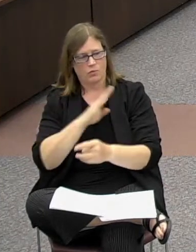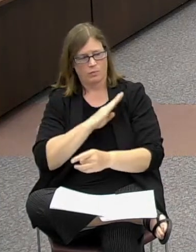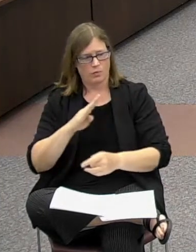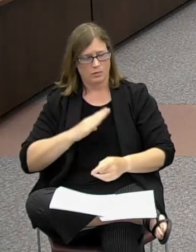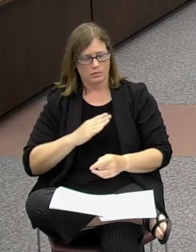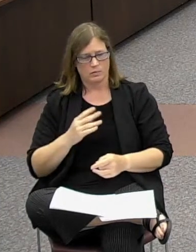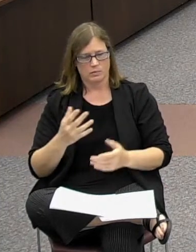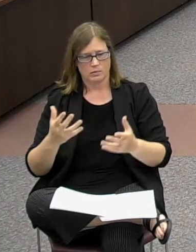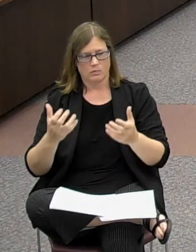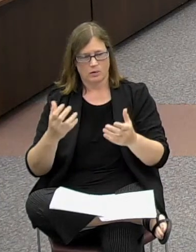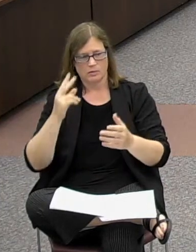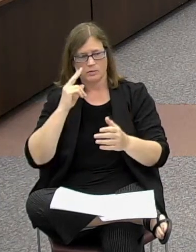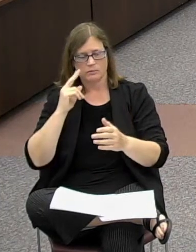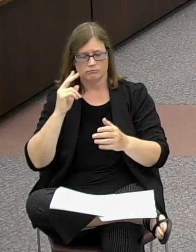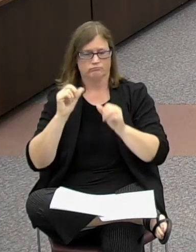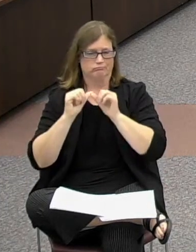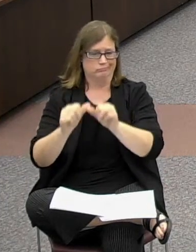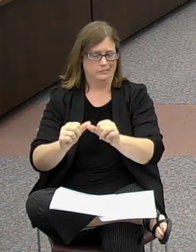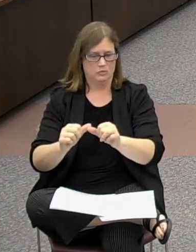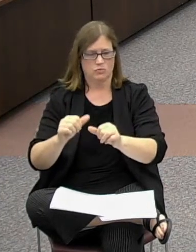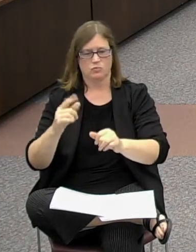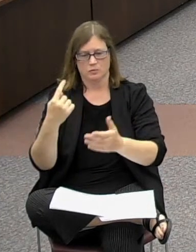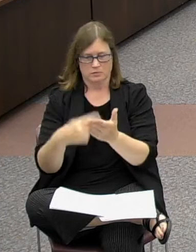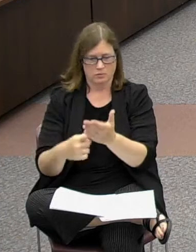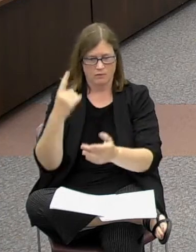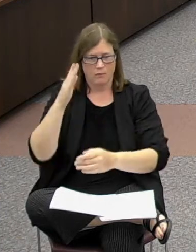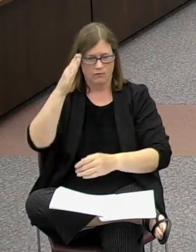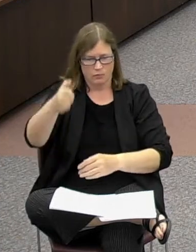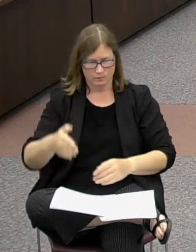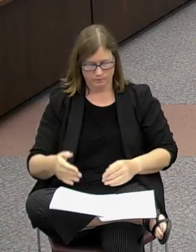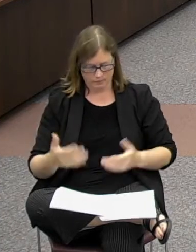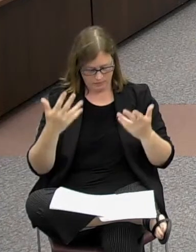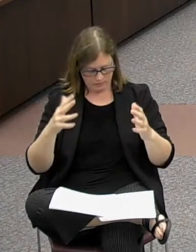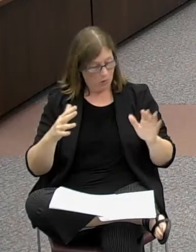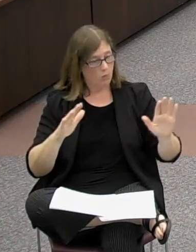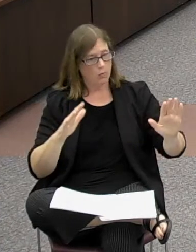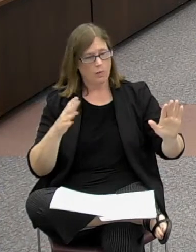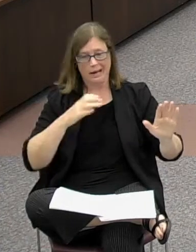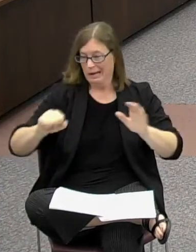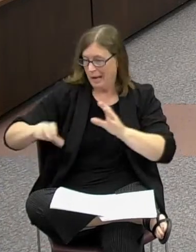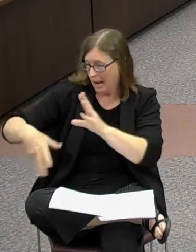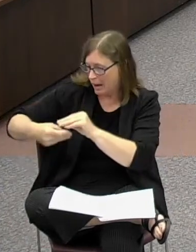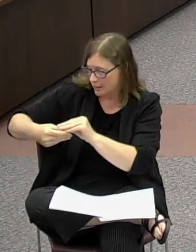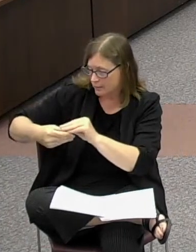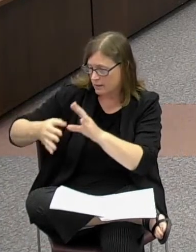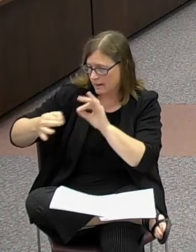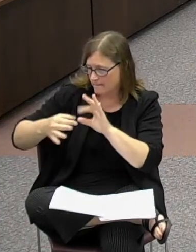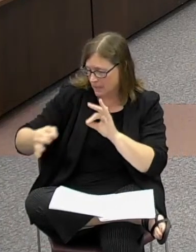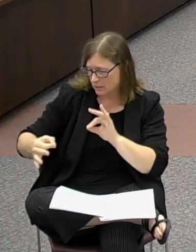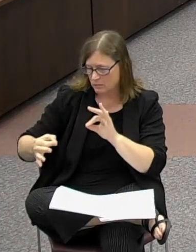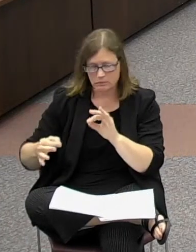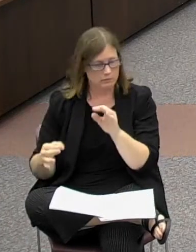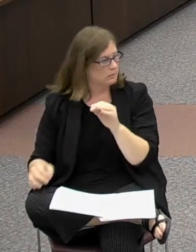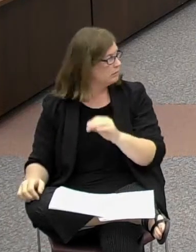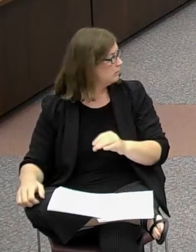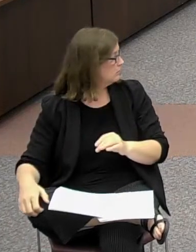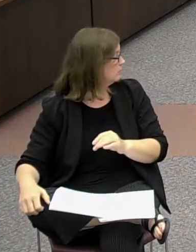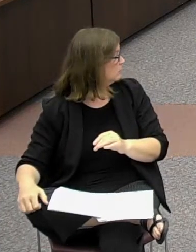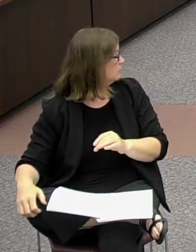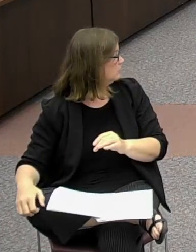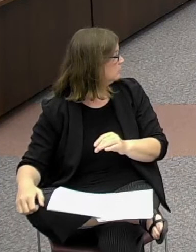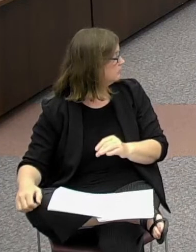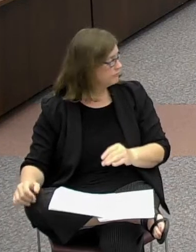to continue those discussions going forward. And with that, that is all. Can I just add Oh, to yeah. that comment? Absolutely. I just